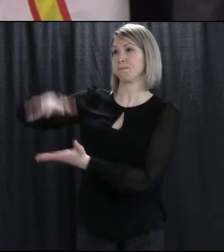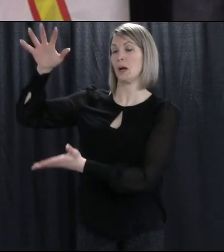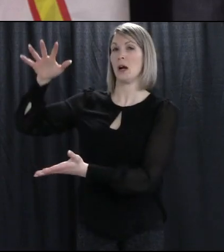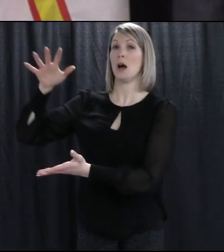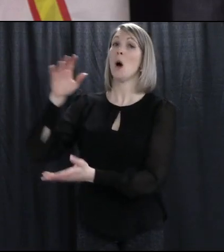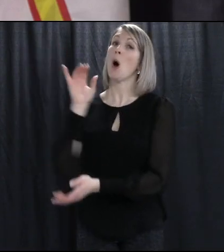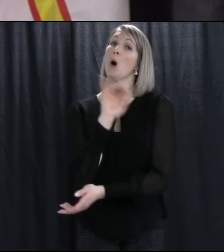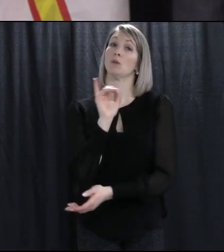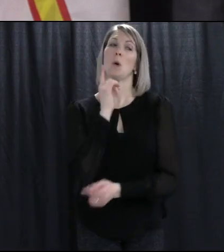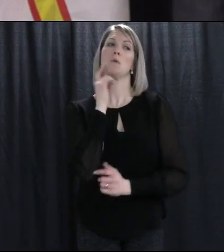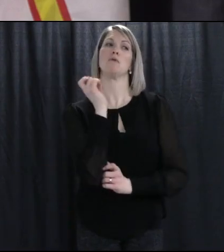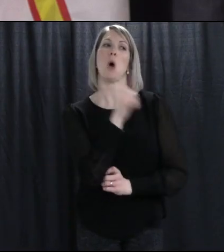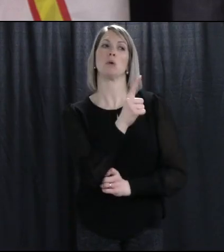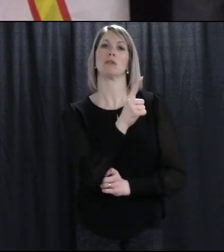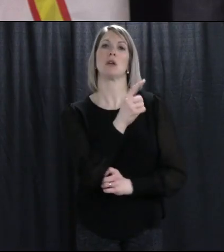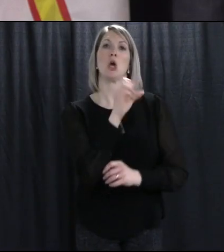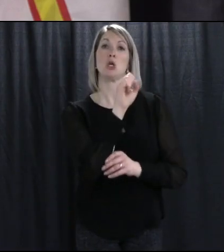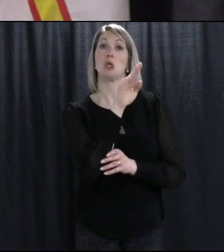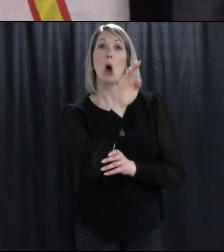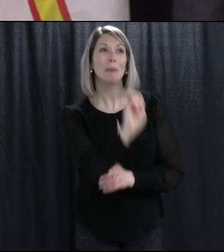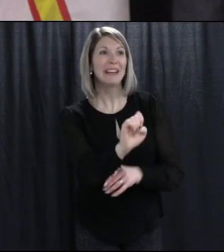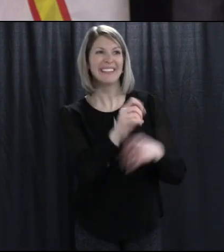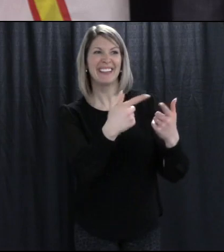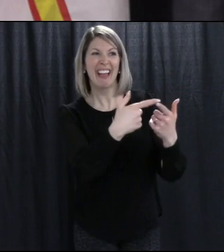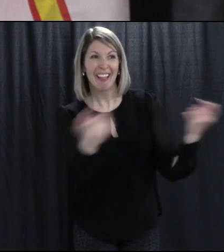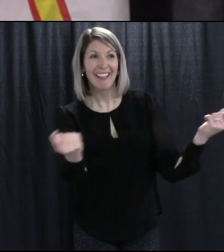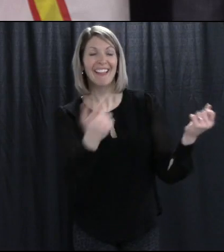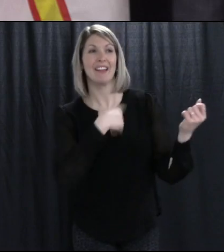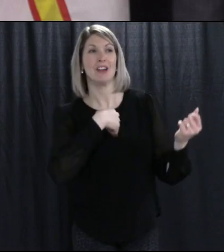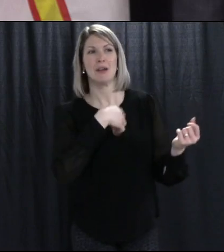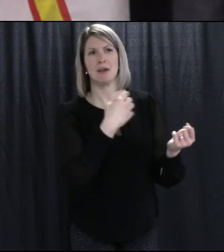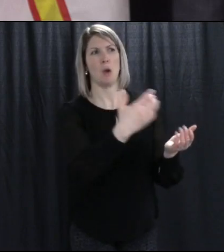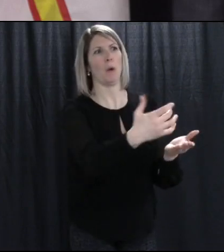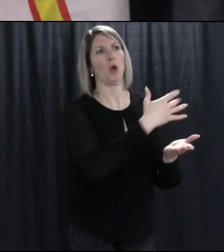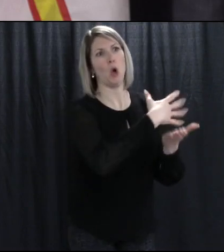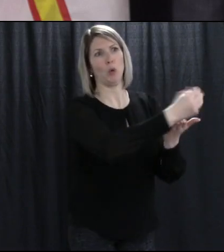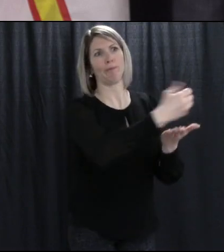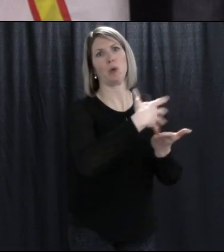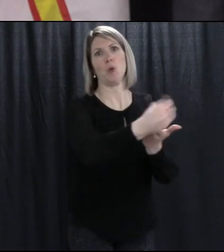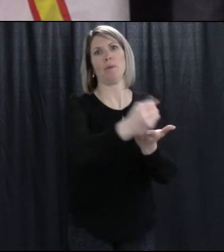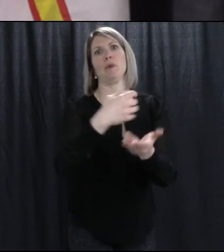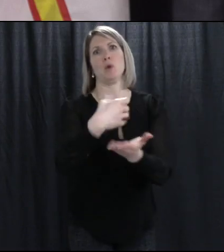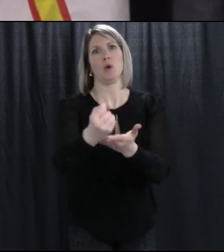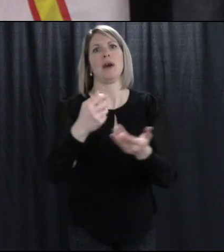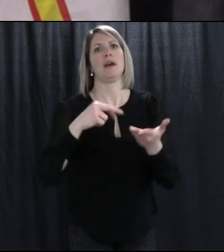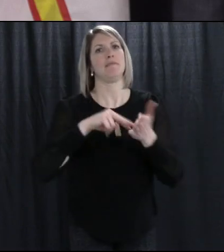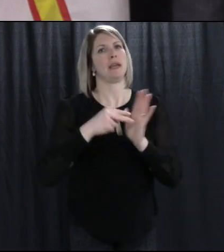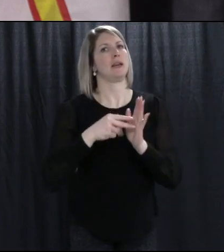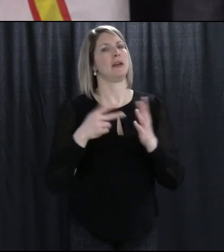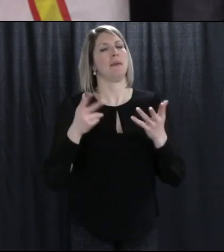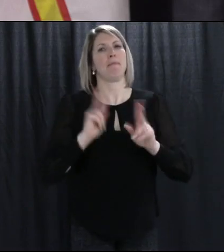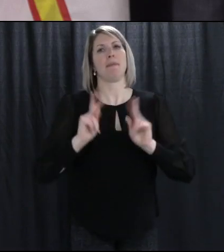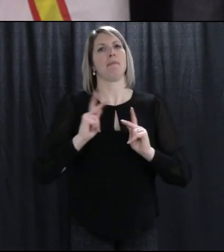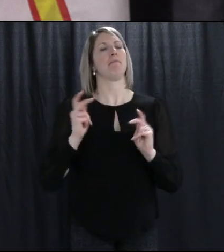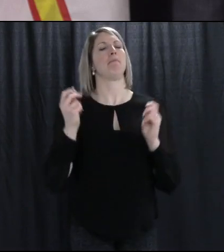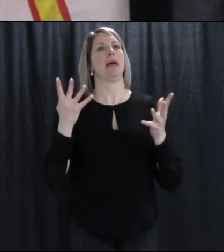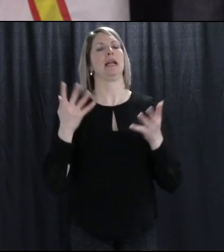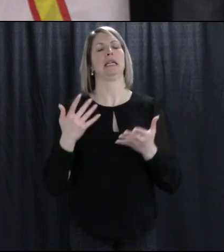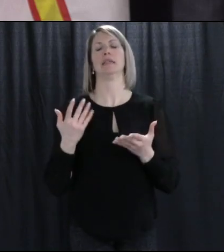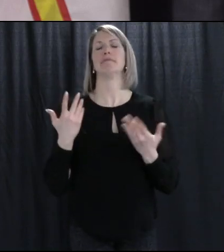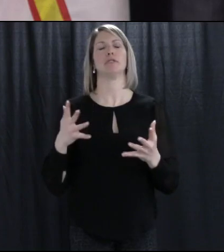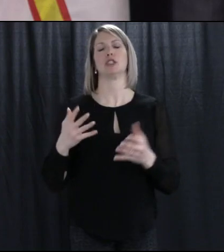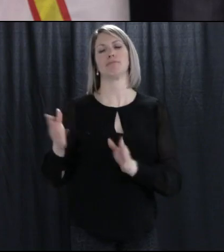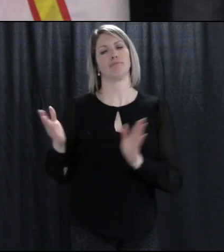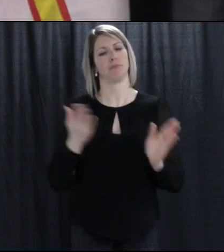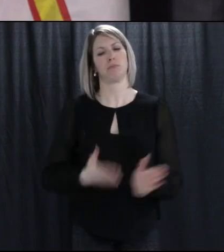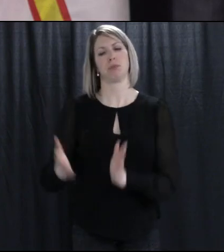in Newfoundland and Labrador, as they're telling me that it's been very robust with the purchases that have been made around our